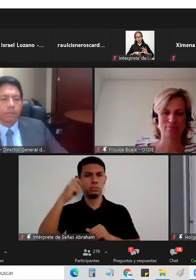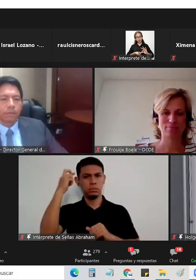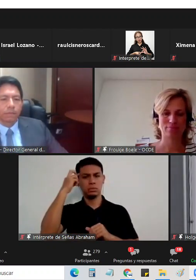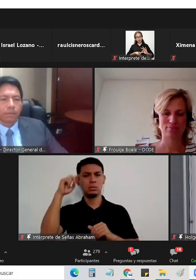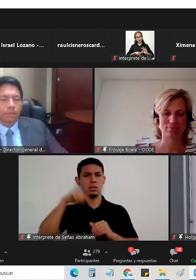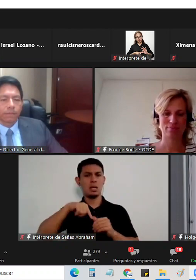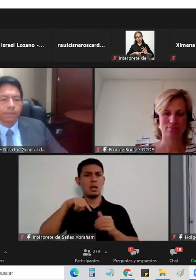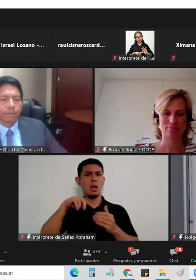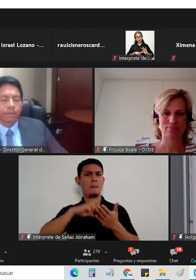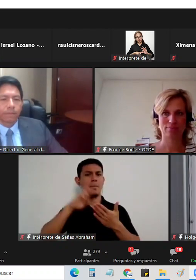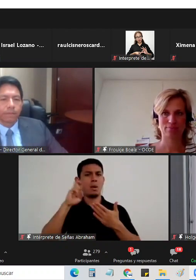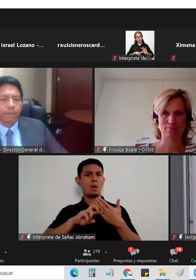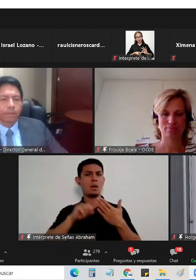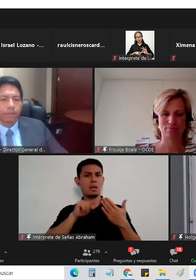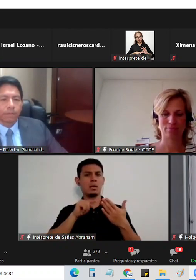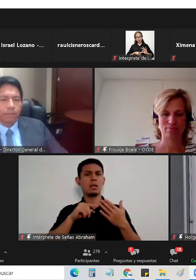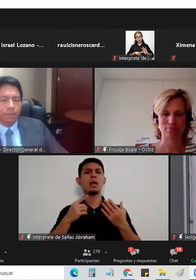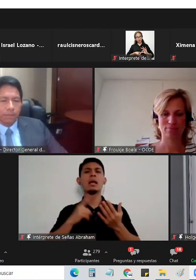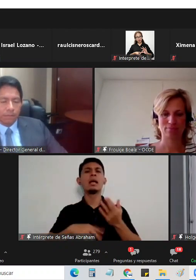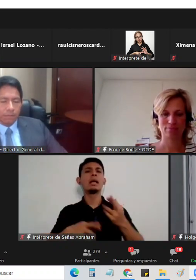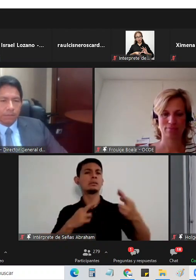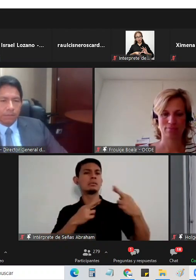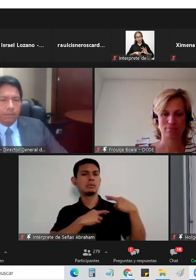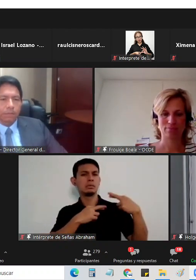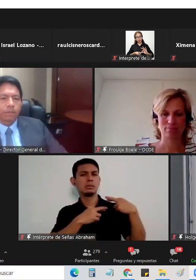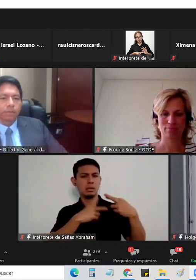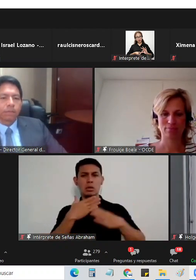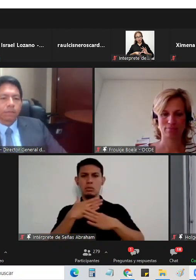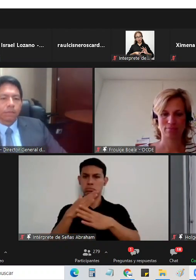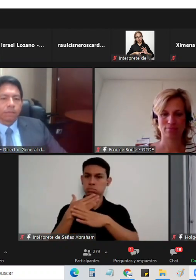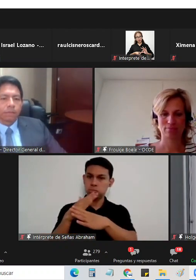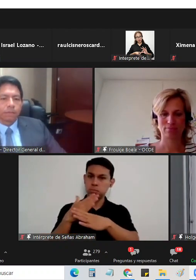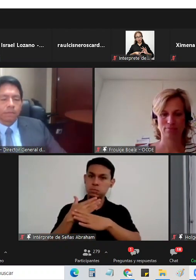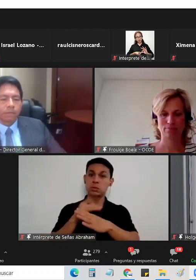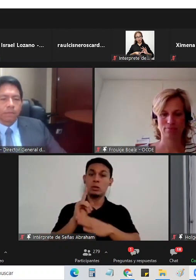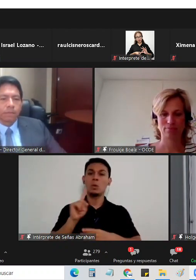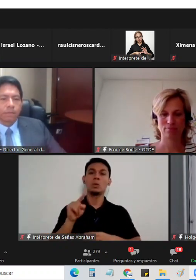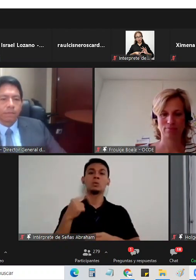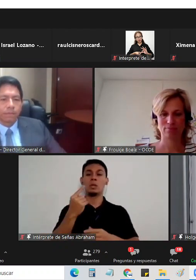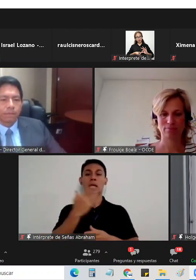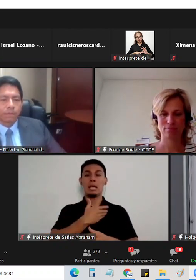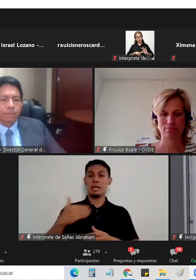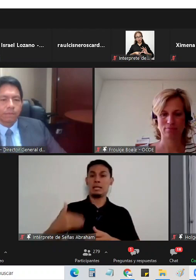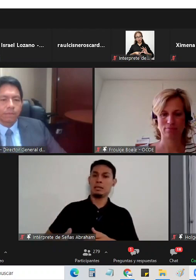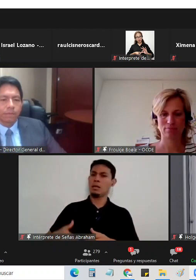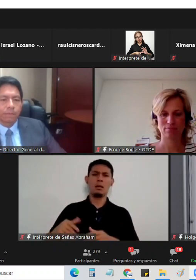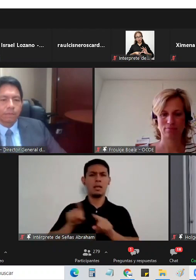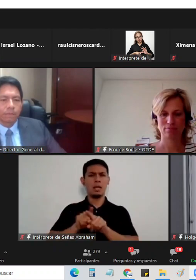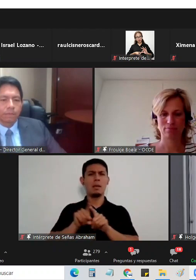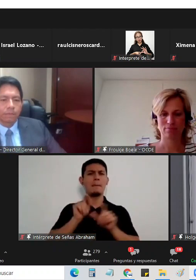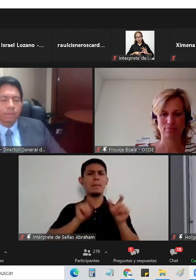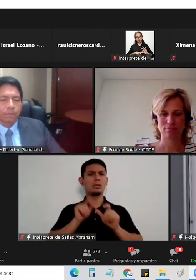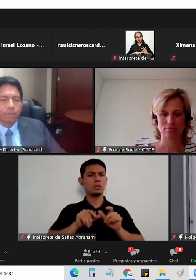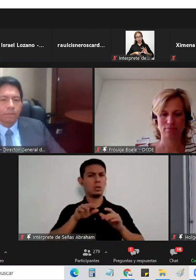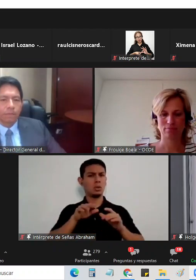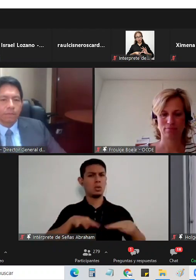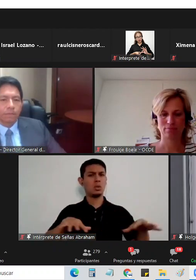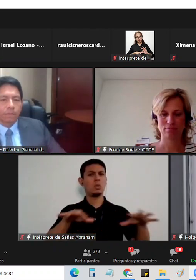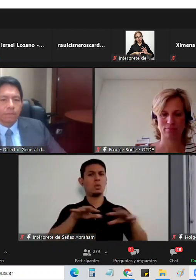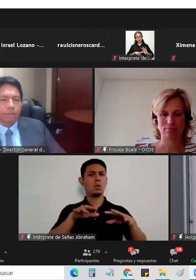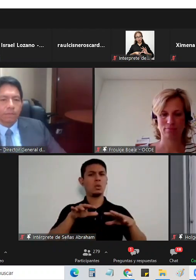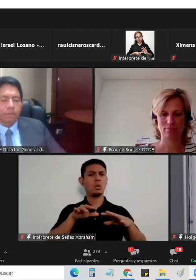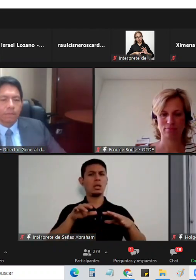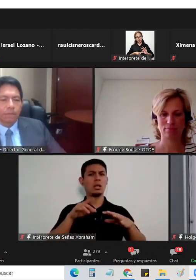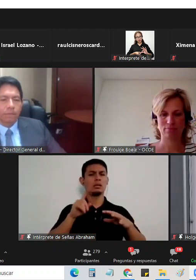political continuity of this project especially as a shared responsibility because it's not just about state it's about civil